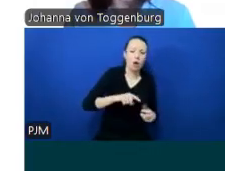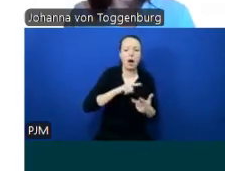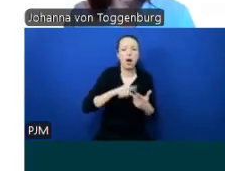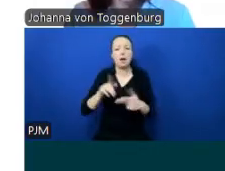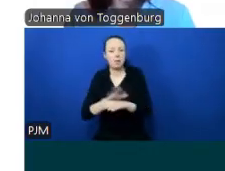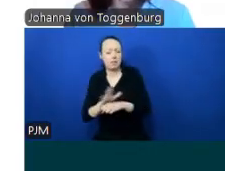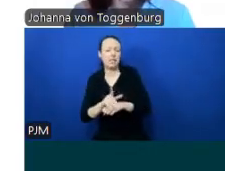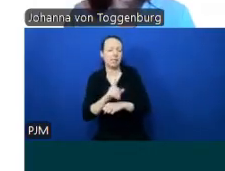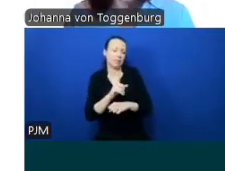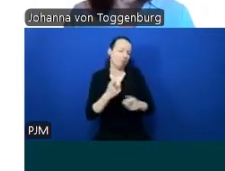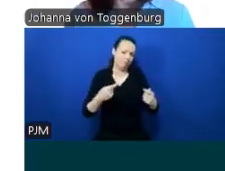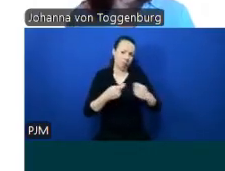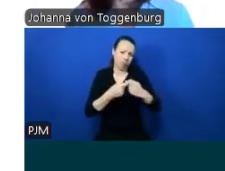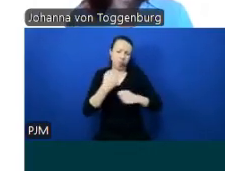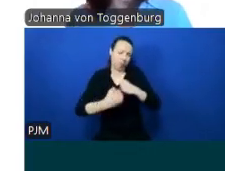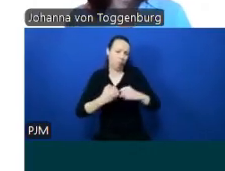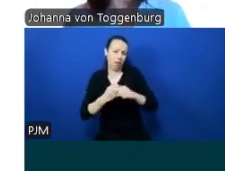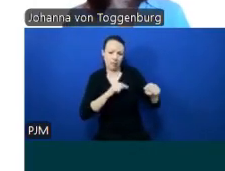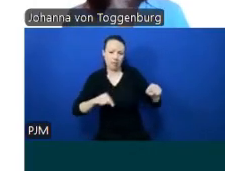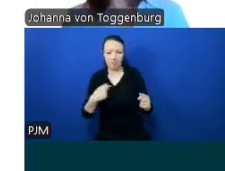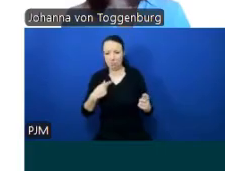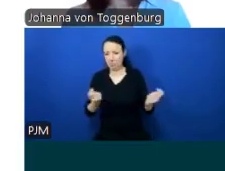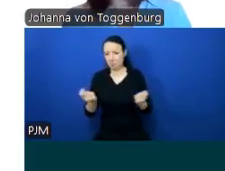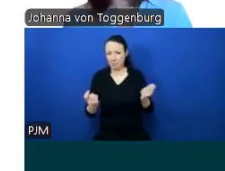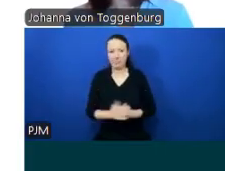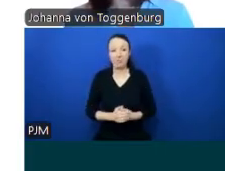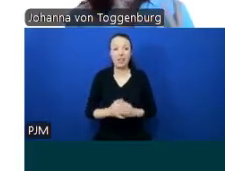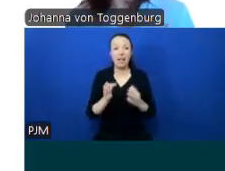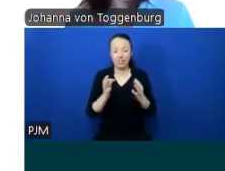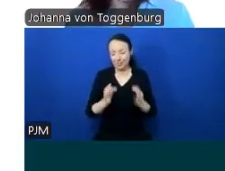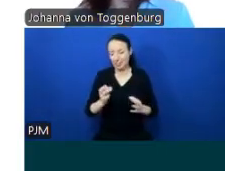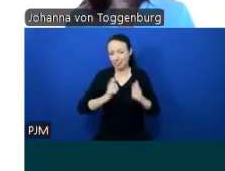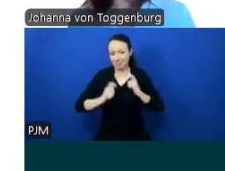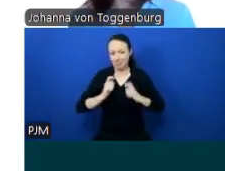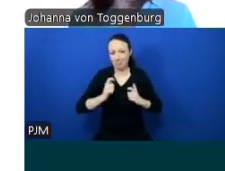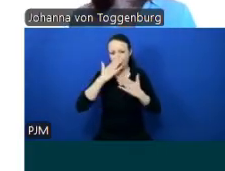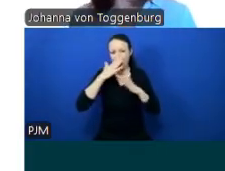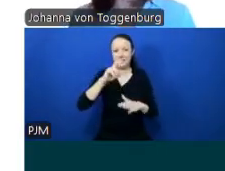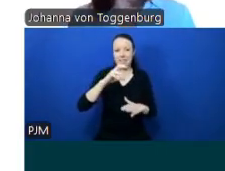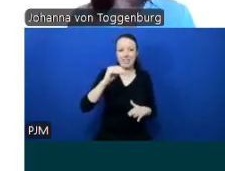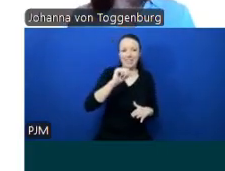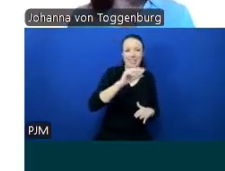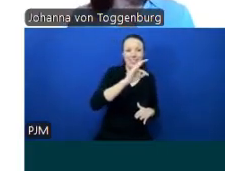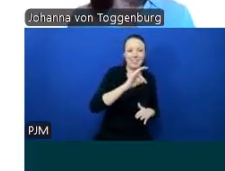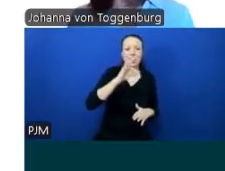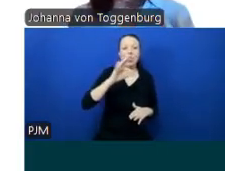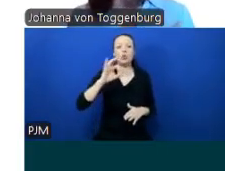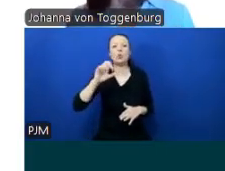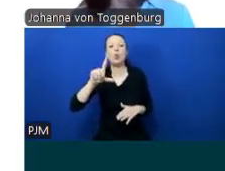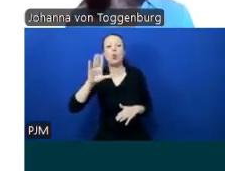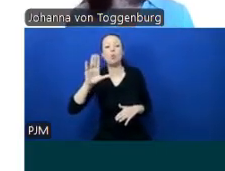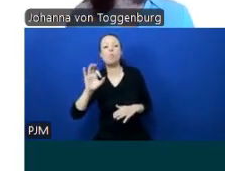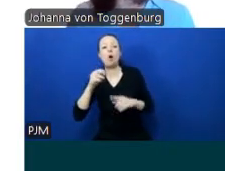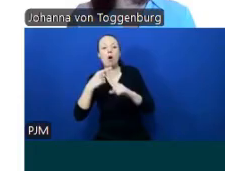able to present the Heat Toolbox to you, which is a practical guide for climate adaptation in